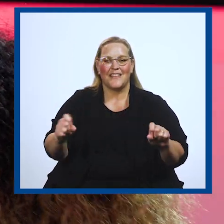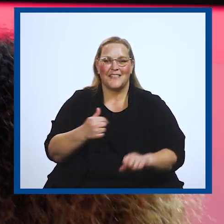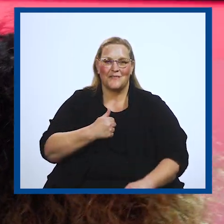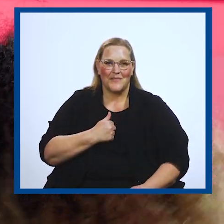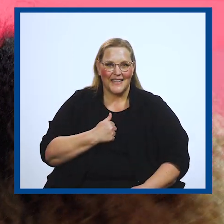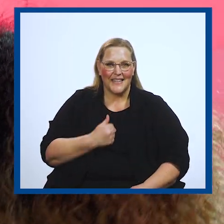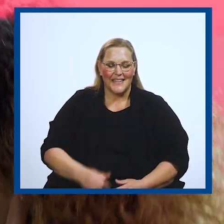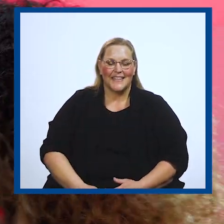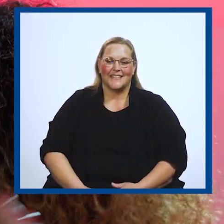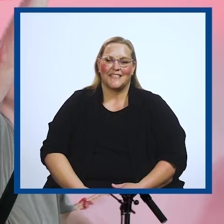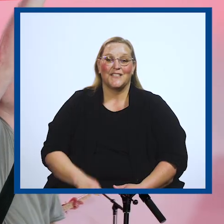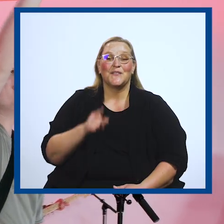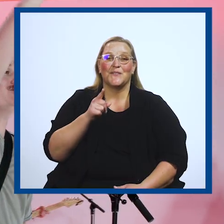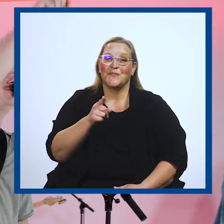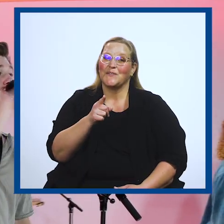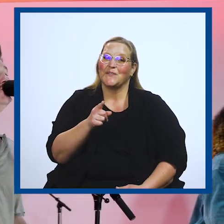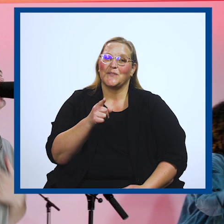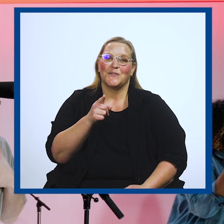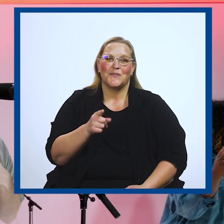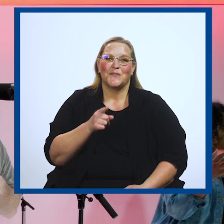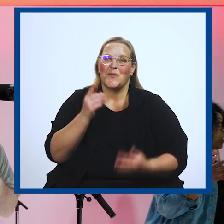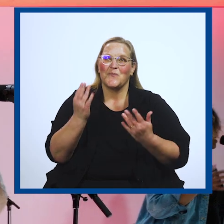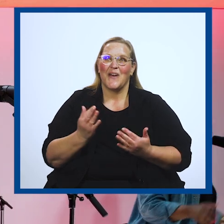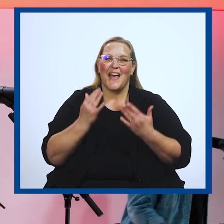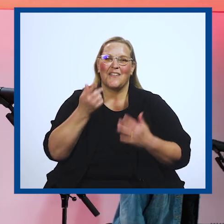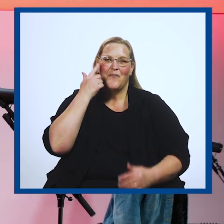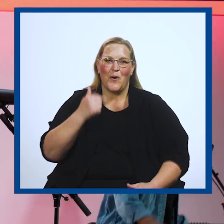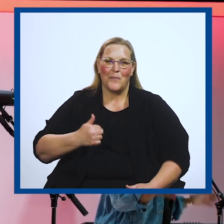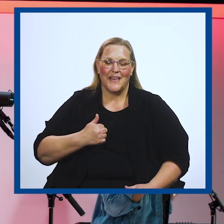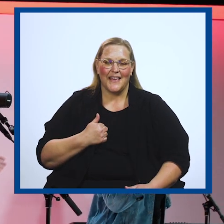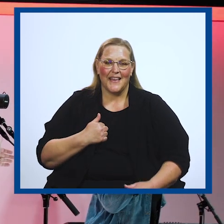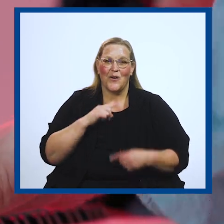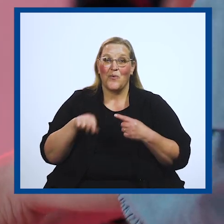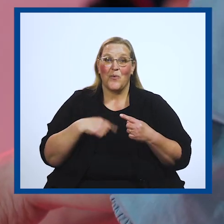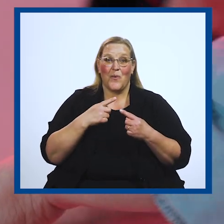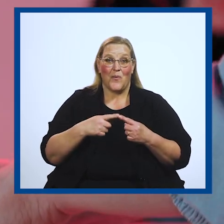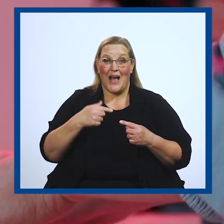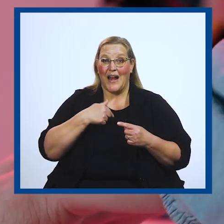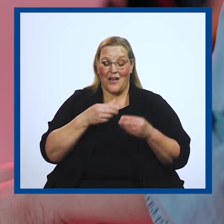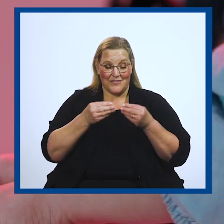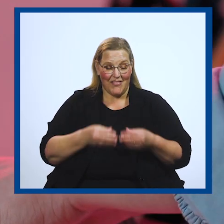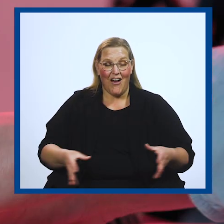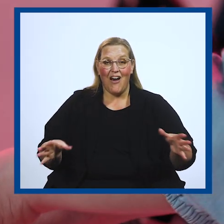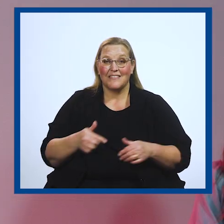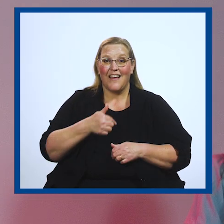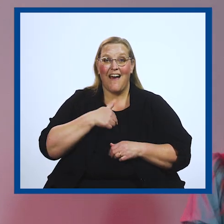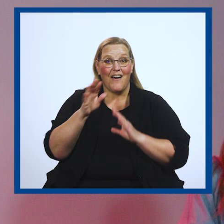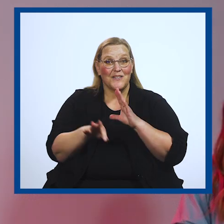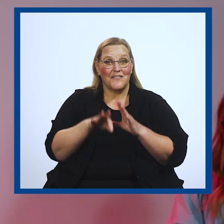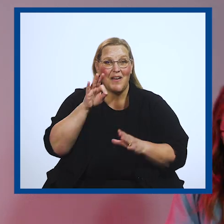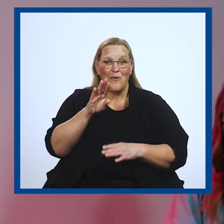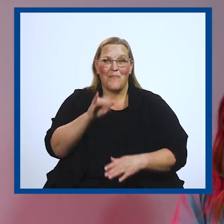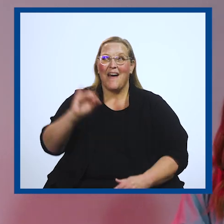me. 'Cause you waited for me when I lost my way. I was